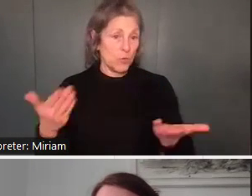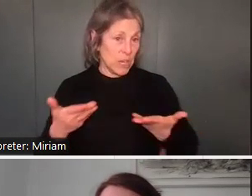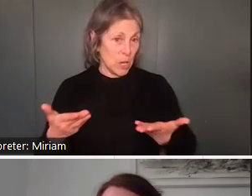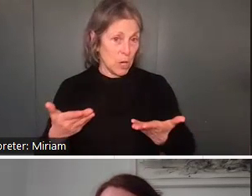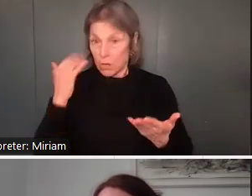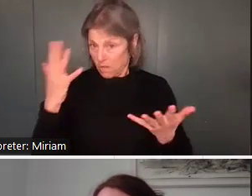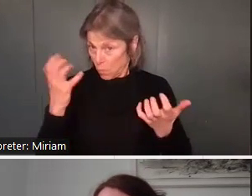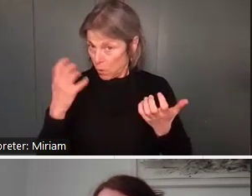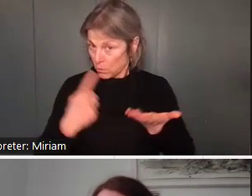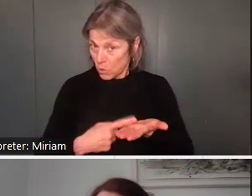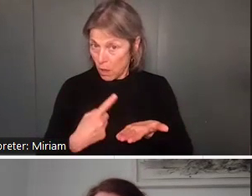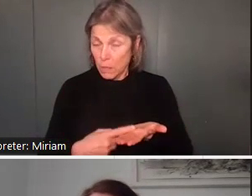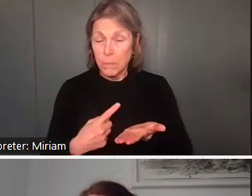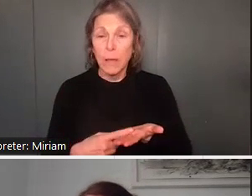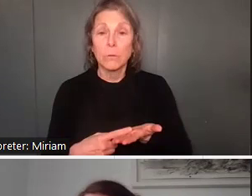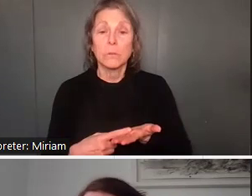talk about,